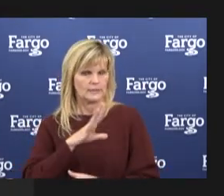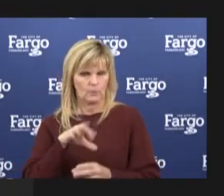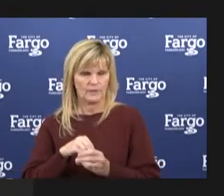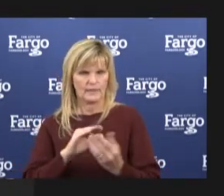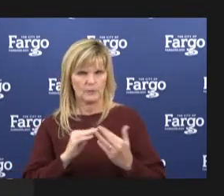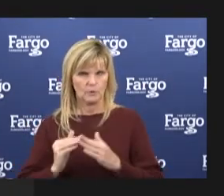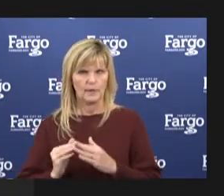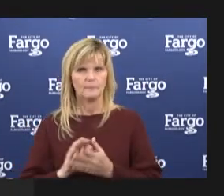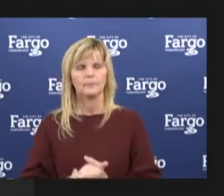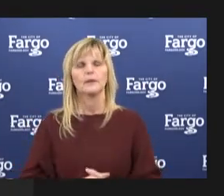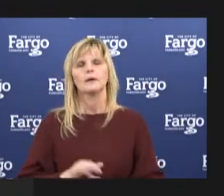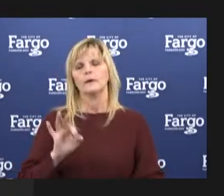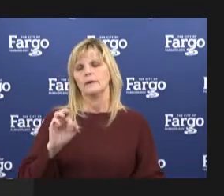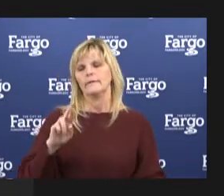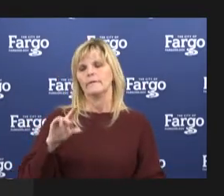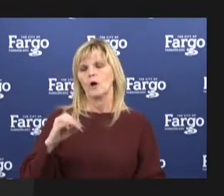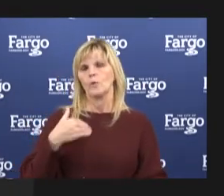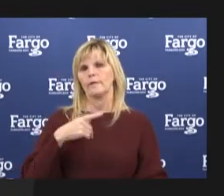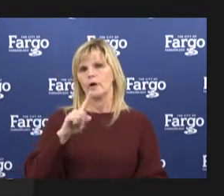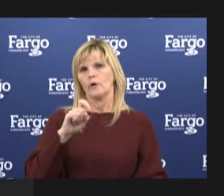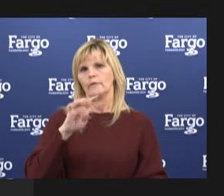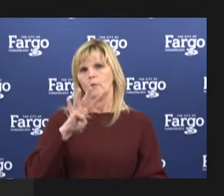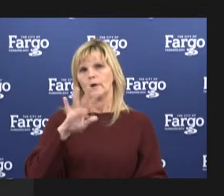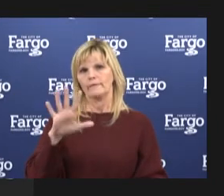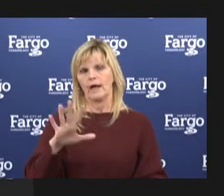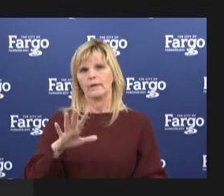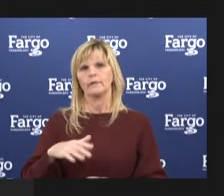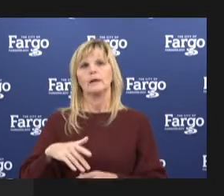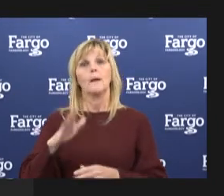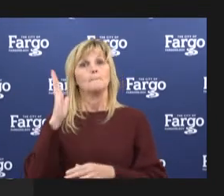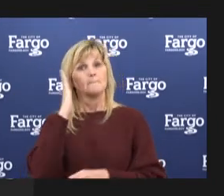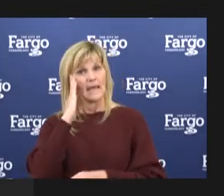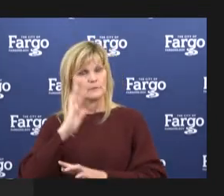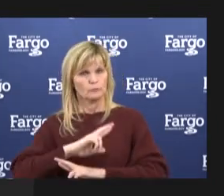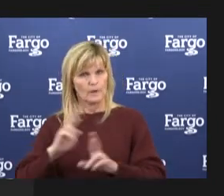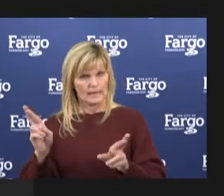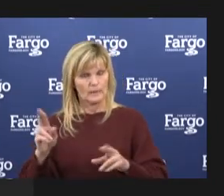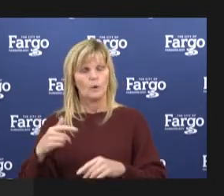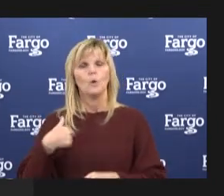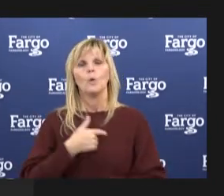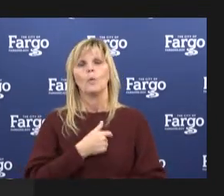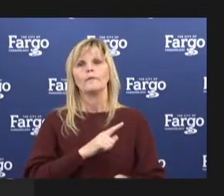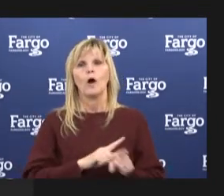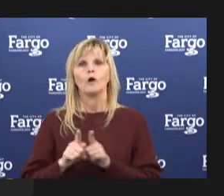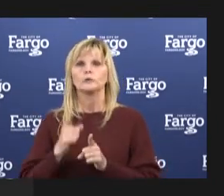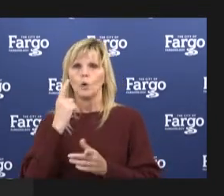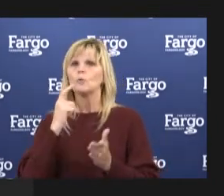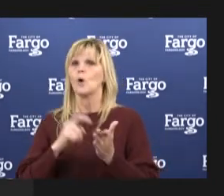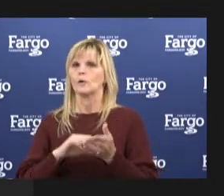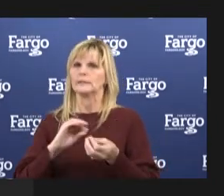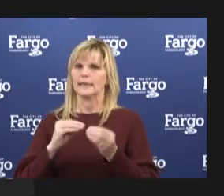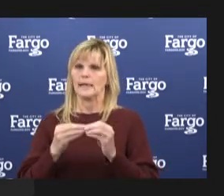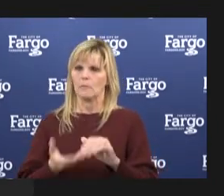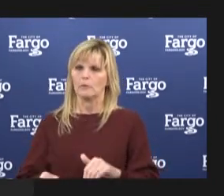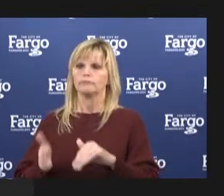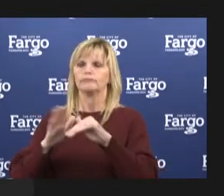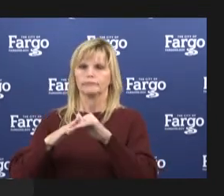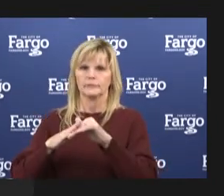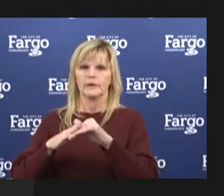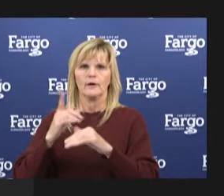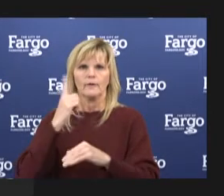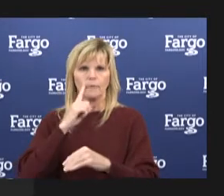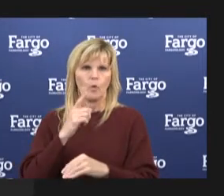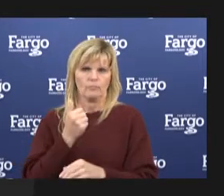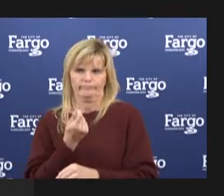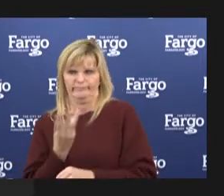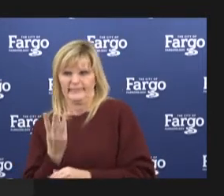Health Fargo, we have 145 licensed beds. We have been also seeing an increased number of inpatients over the past